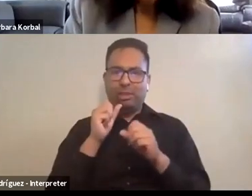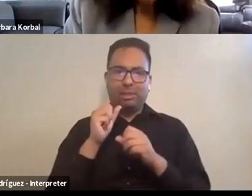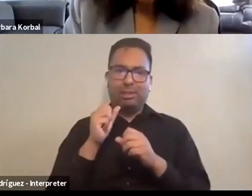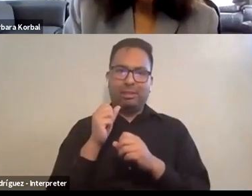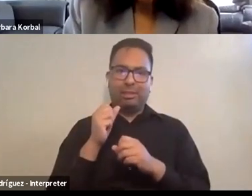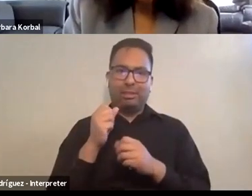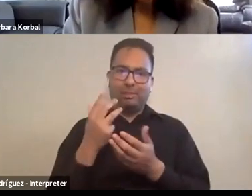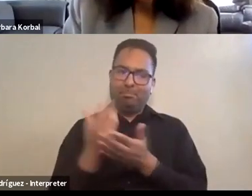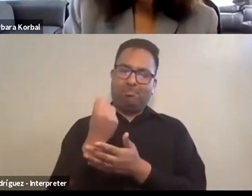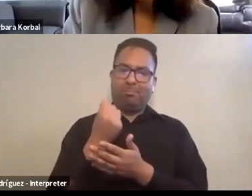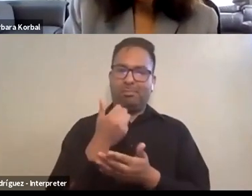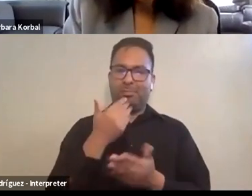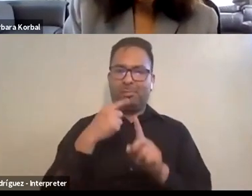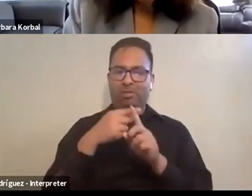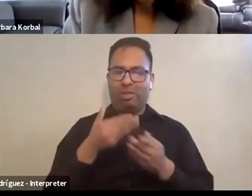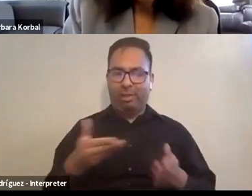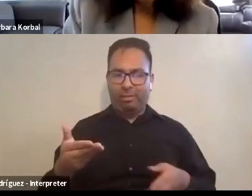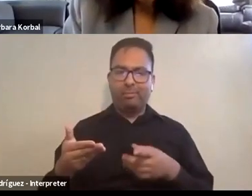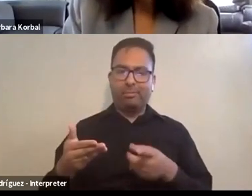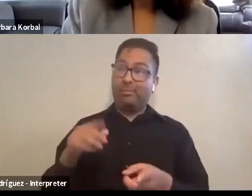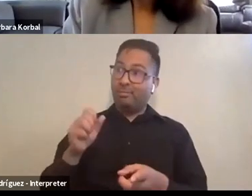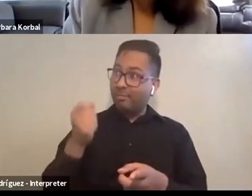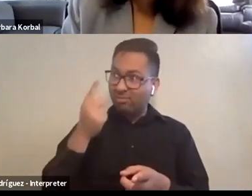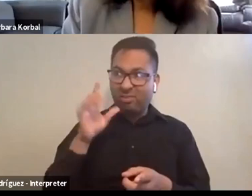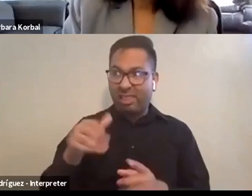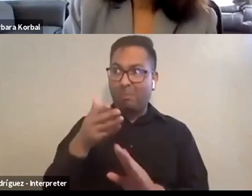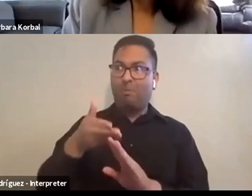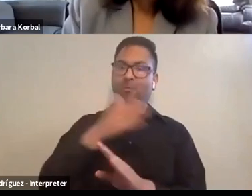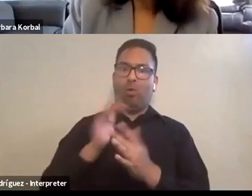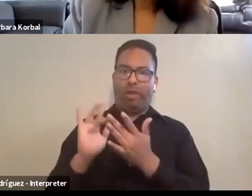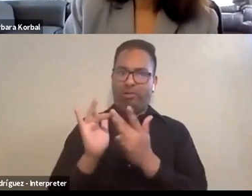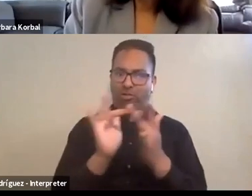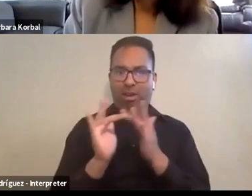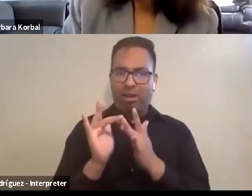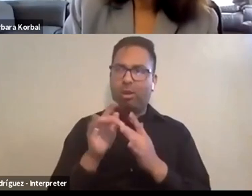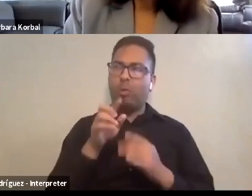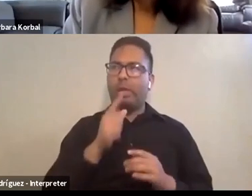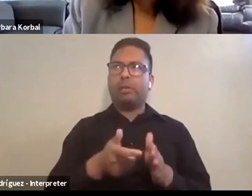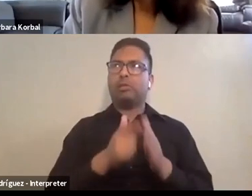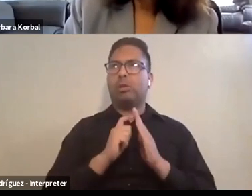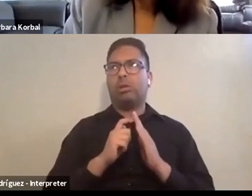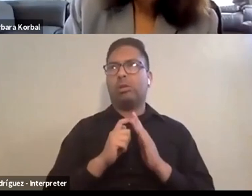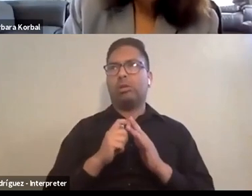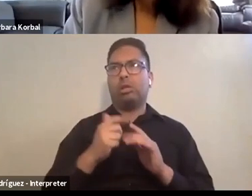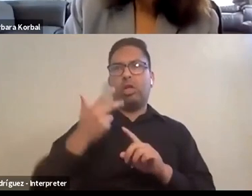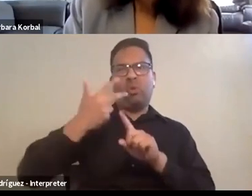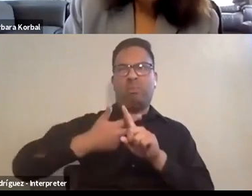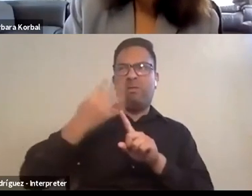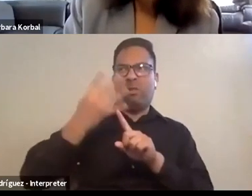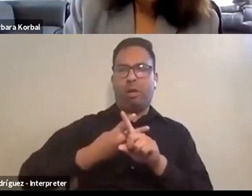fact that we didn't have the internet, we didn't have, you know, it took 3 to 4 months for a poet